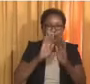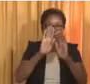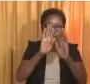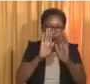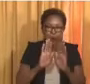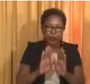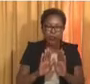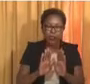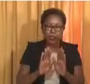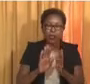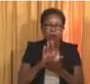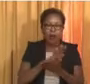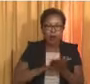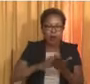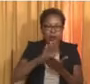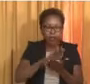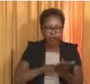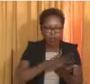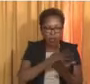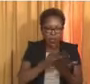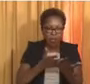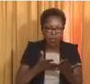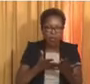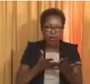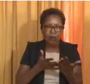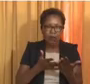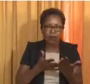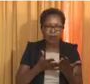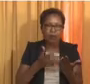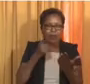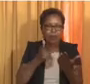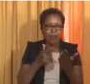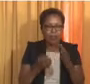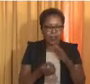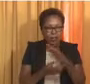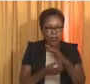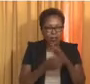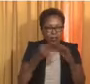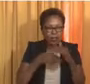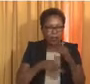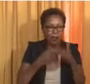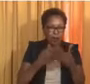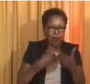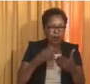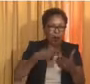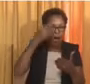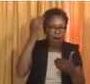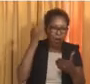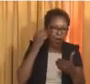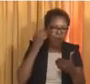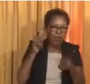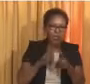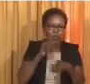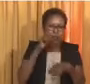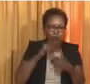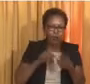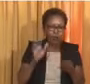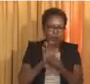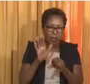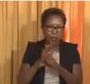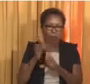the basic structure doctrine, as articulated in the High Court and endorsed by the majority judgment of the Court of